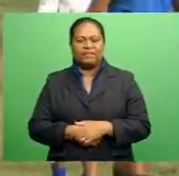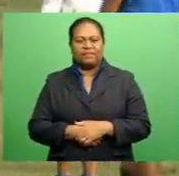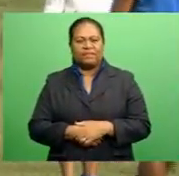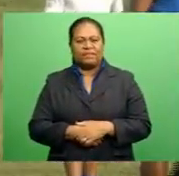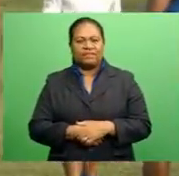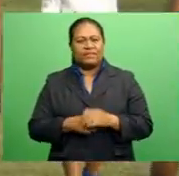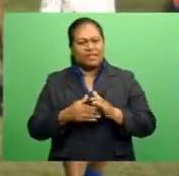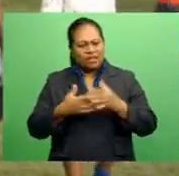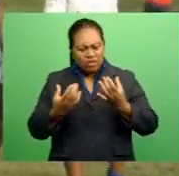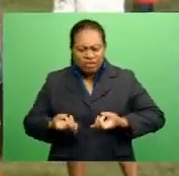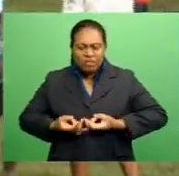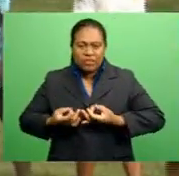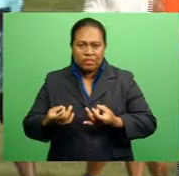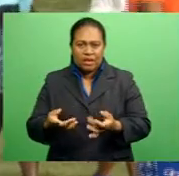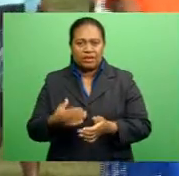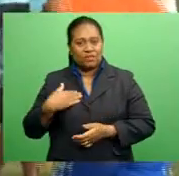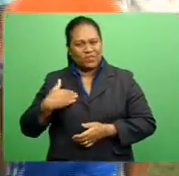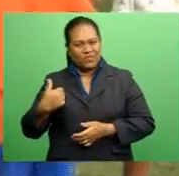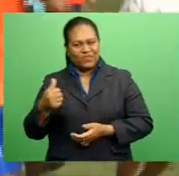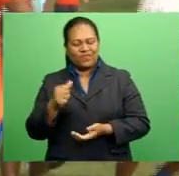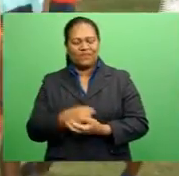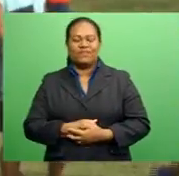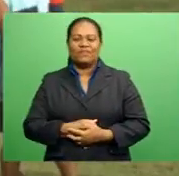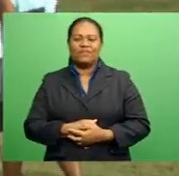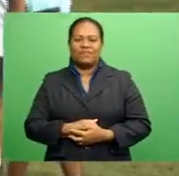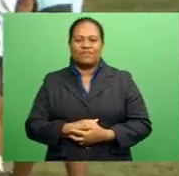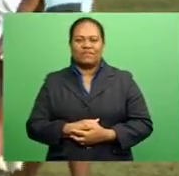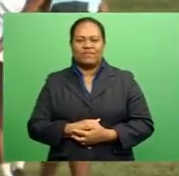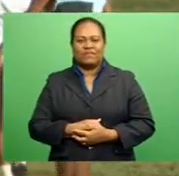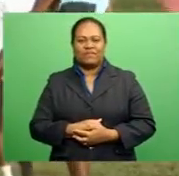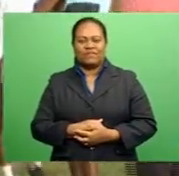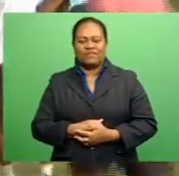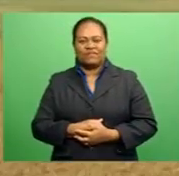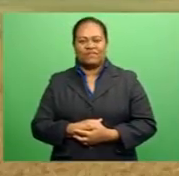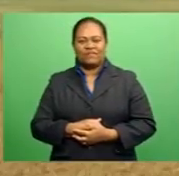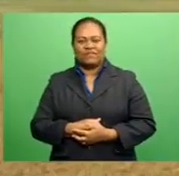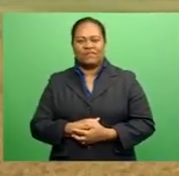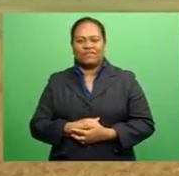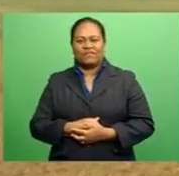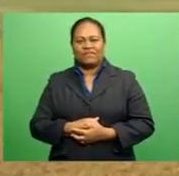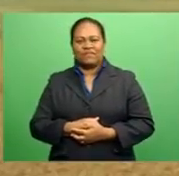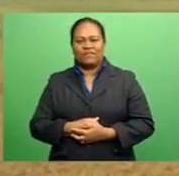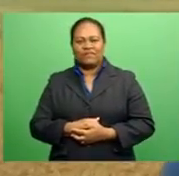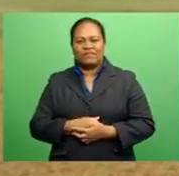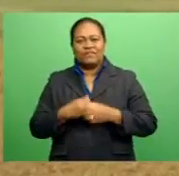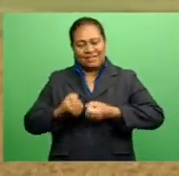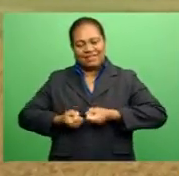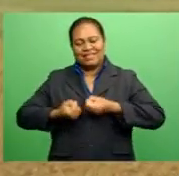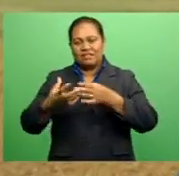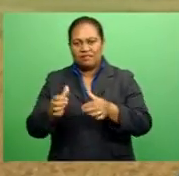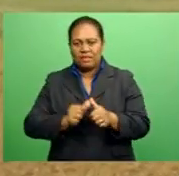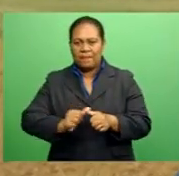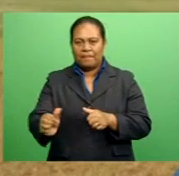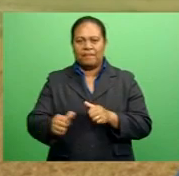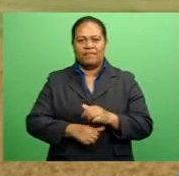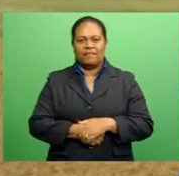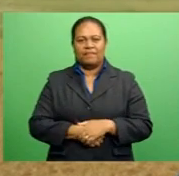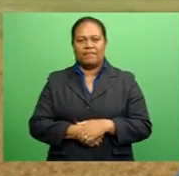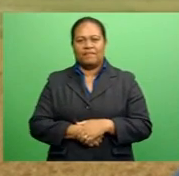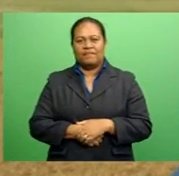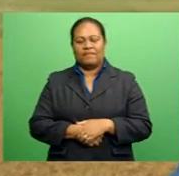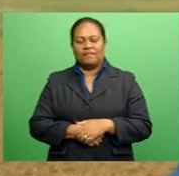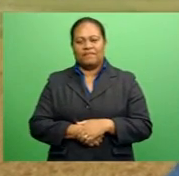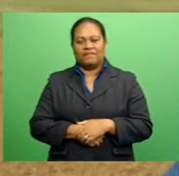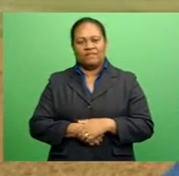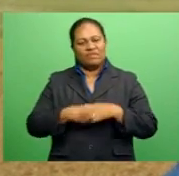been preparing very well too. We're gonna give our best to give